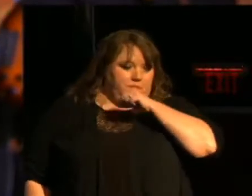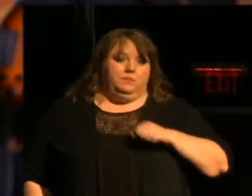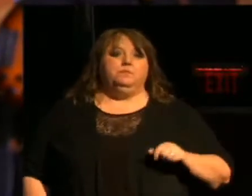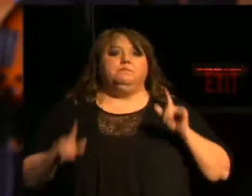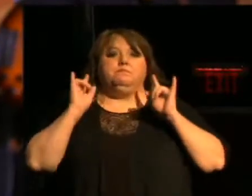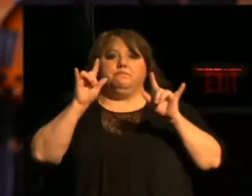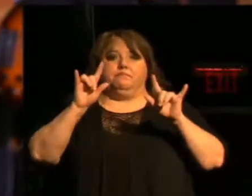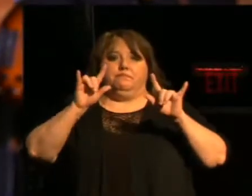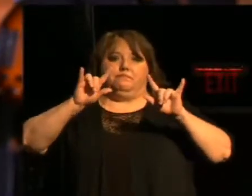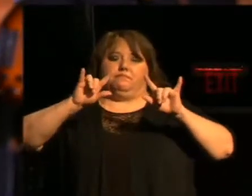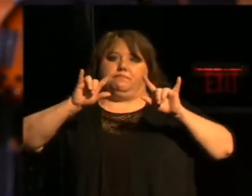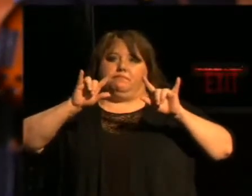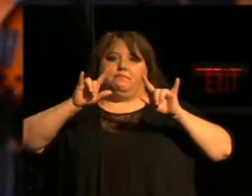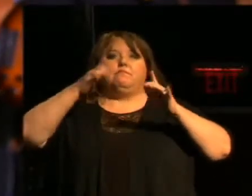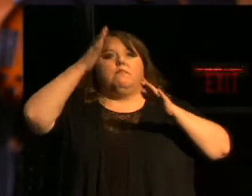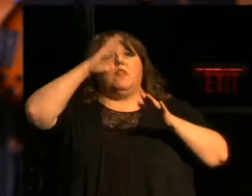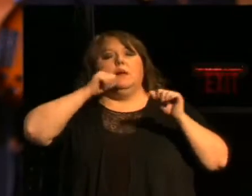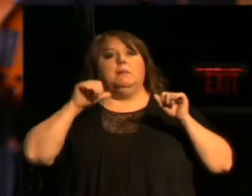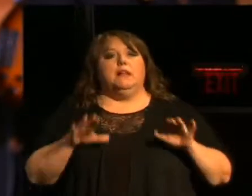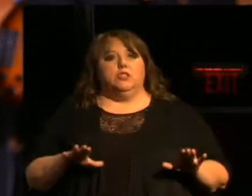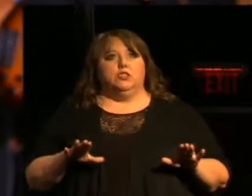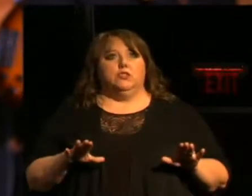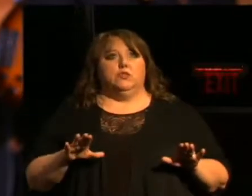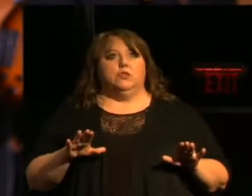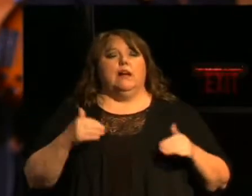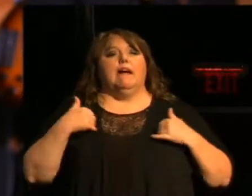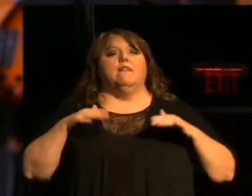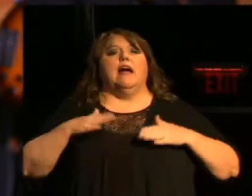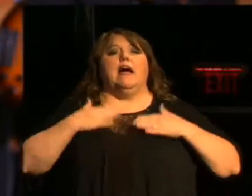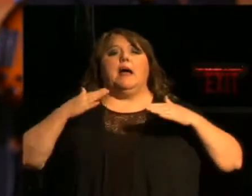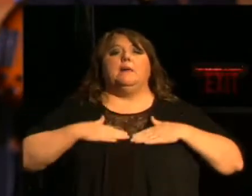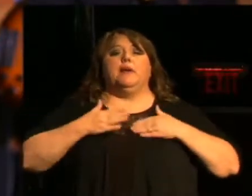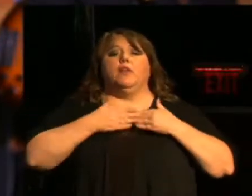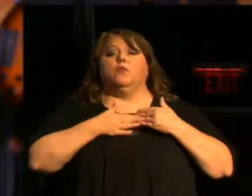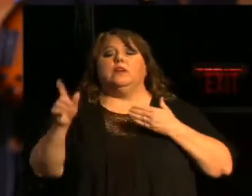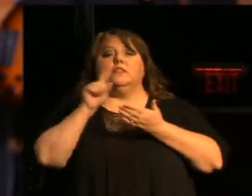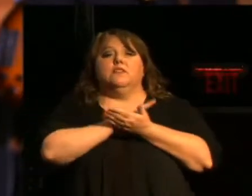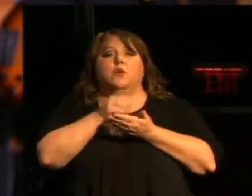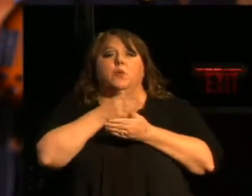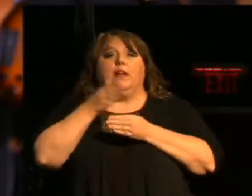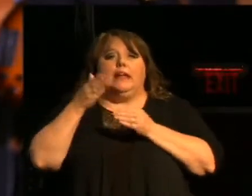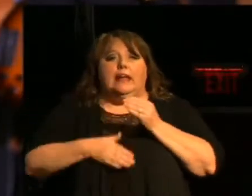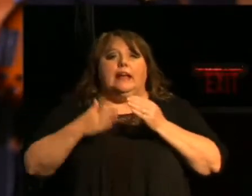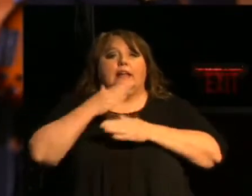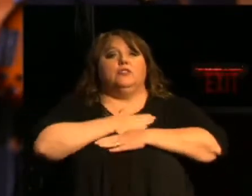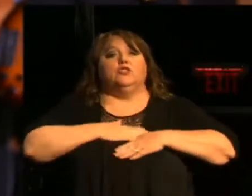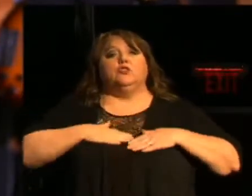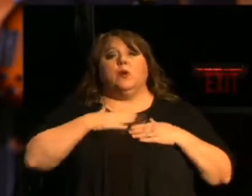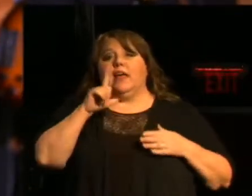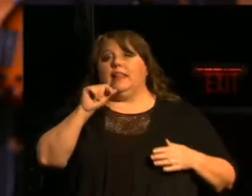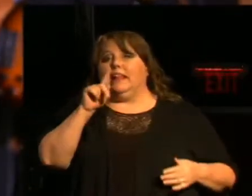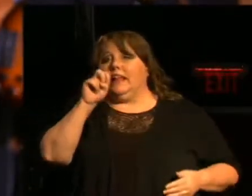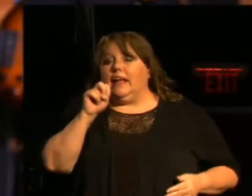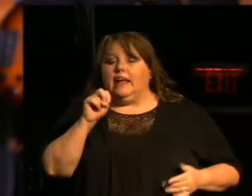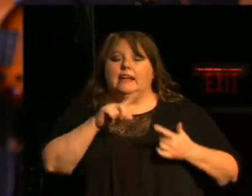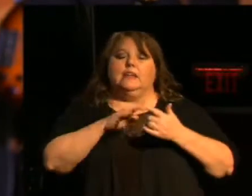the greatest level of love and give at the greatest level of giving, and we don't forget